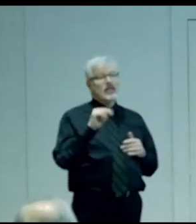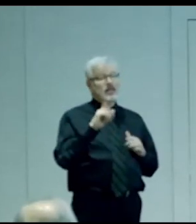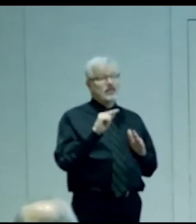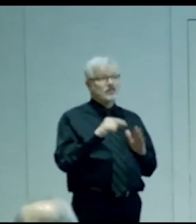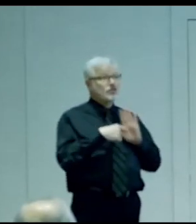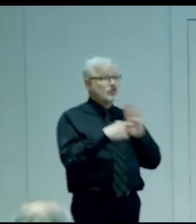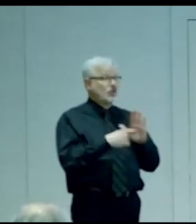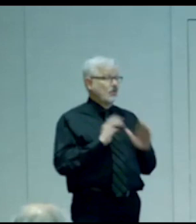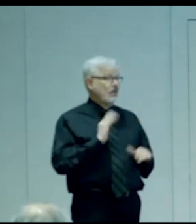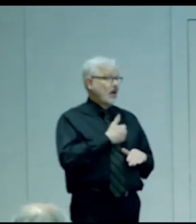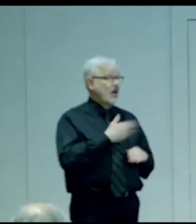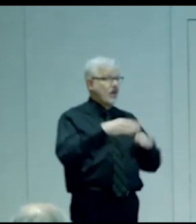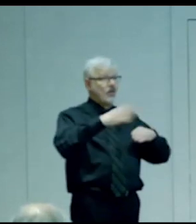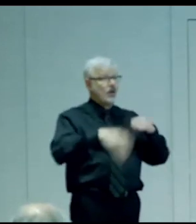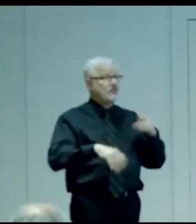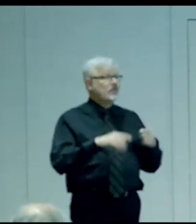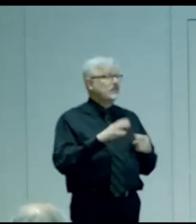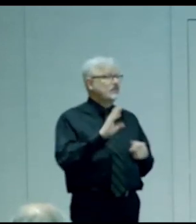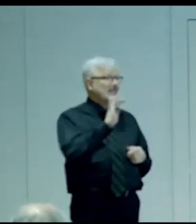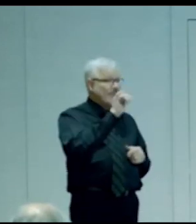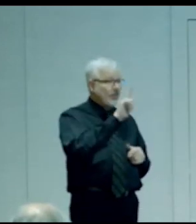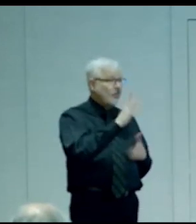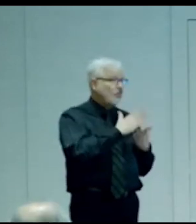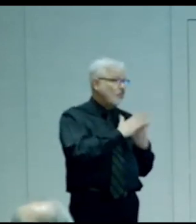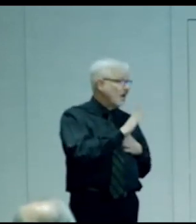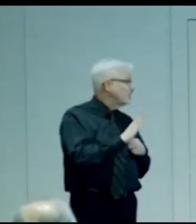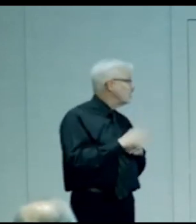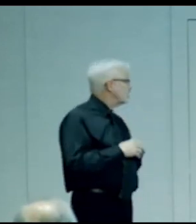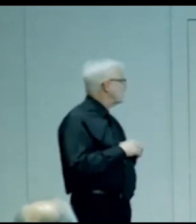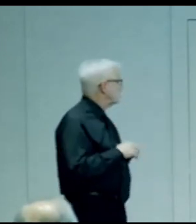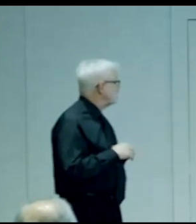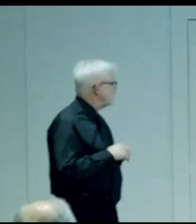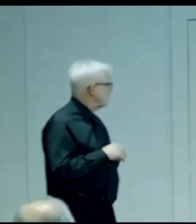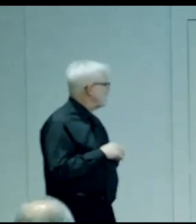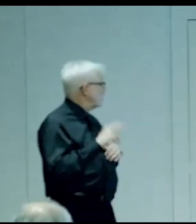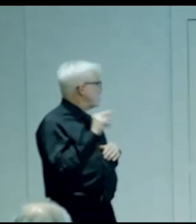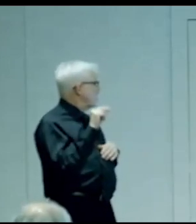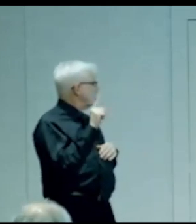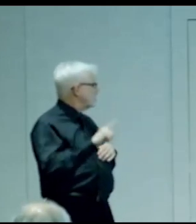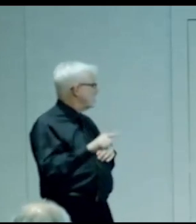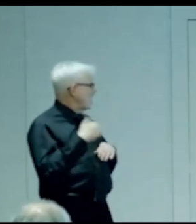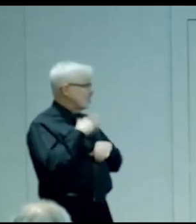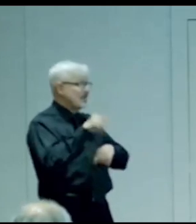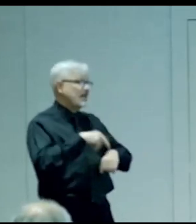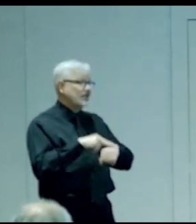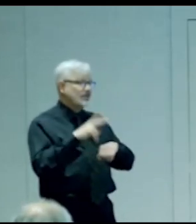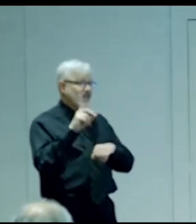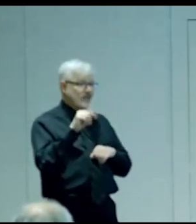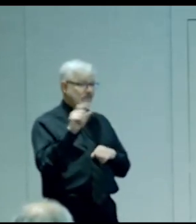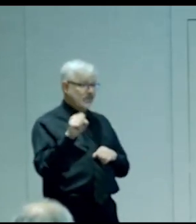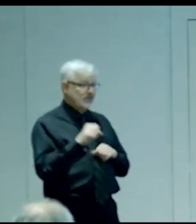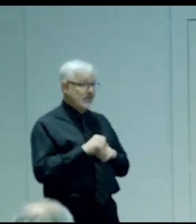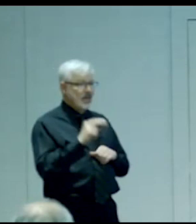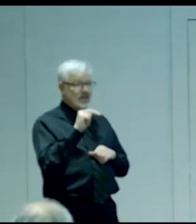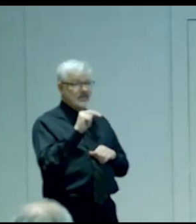outcome measure, civil rights data set, and Z as his national database, the district level survey